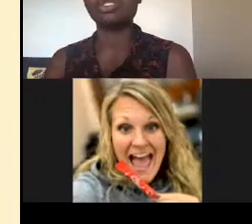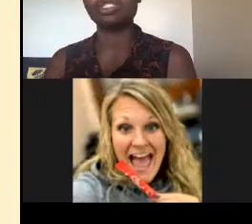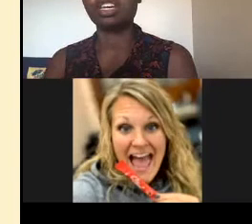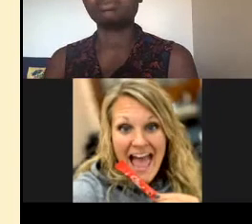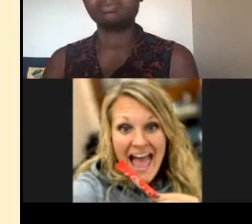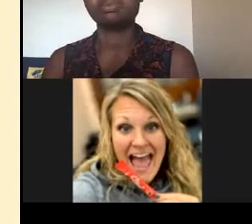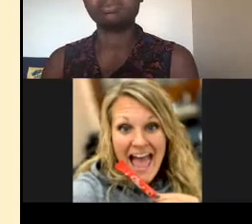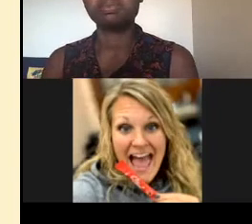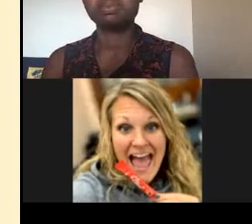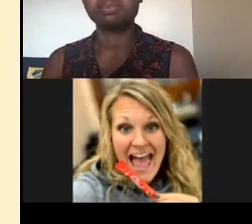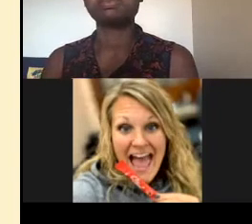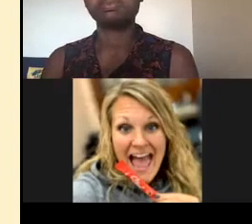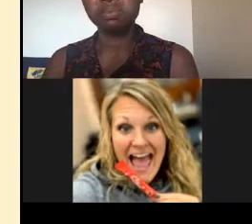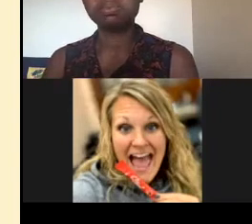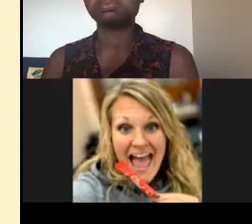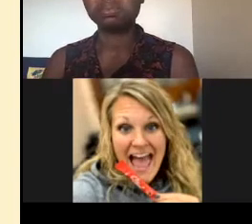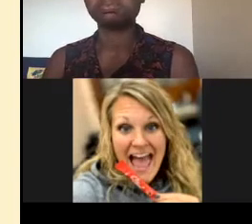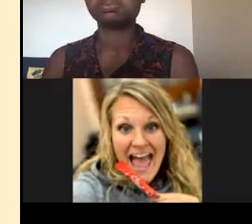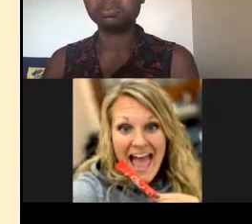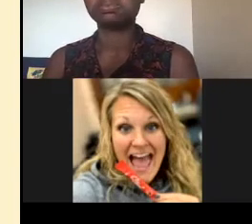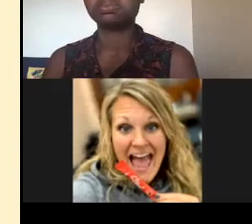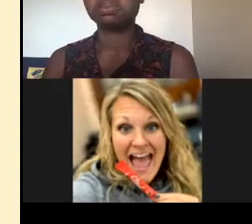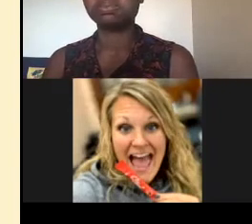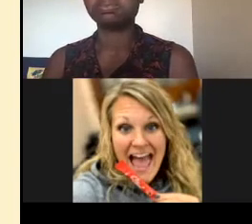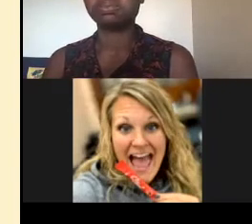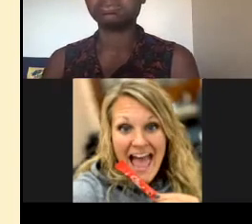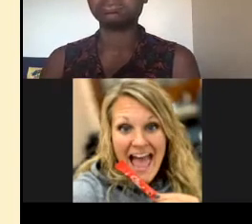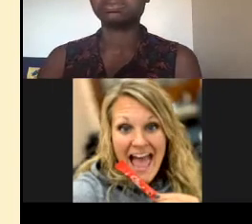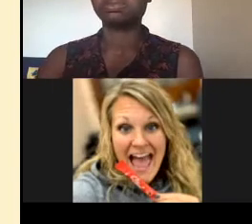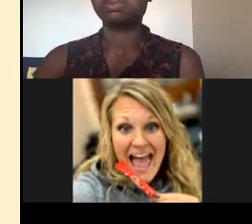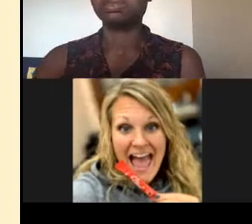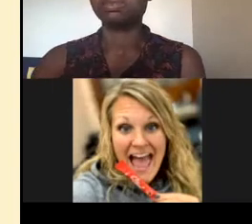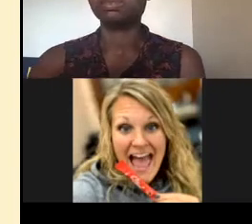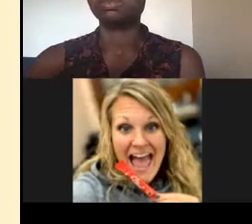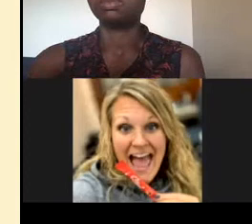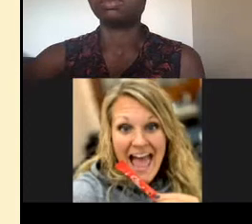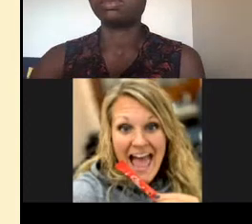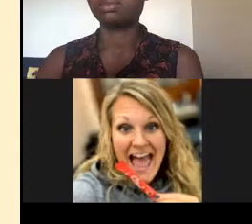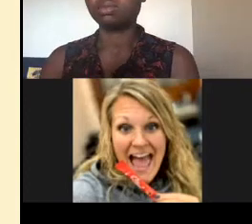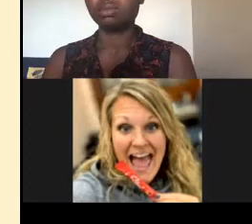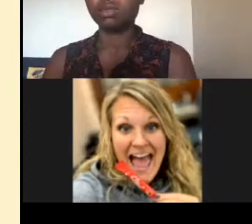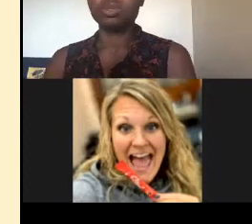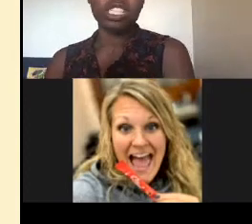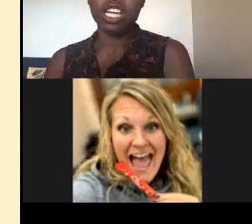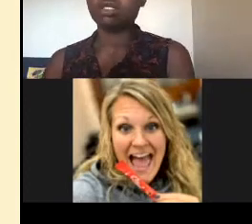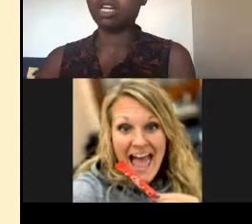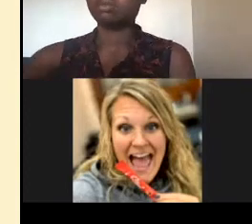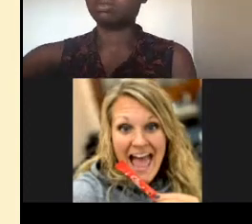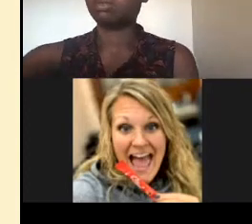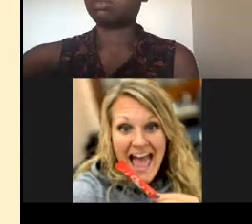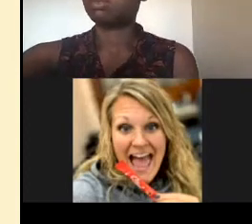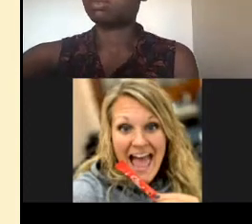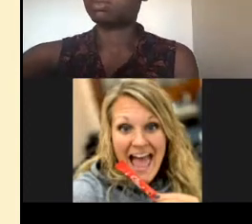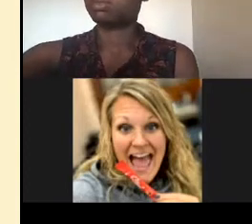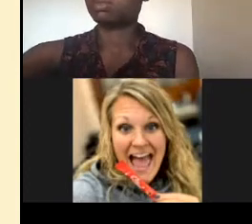that's interesting. Okay. And the sensor is in the street though, right? I know a little bit